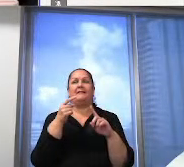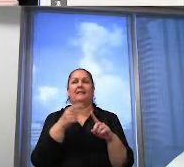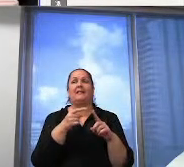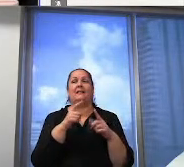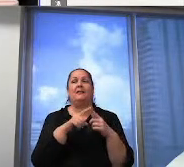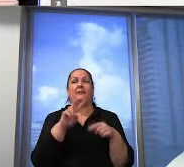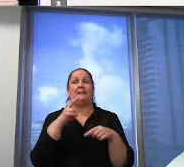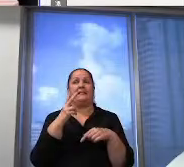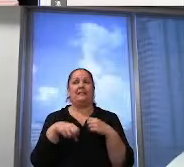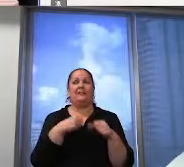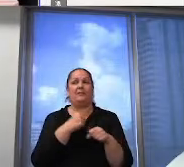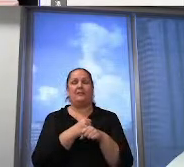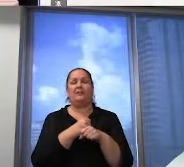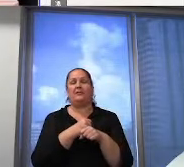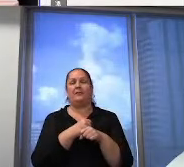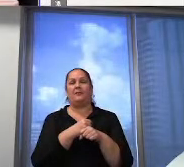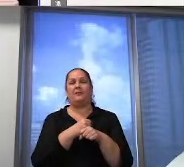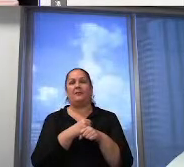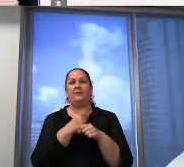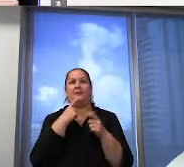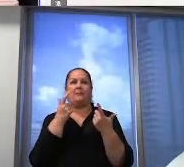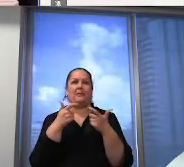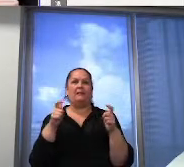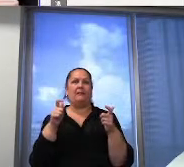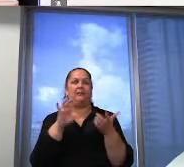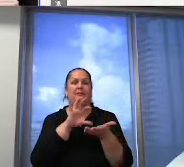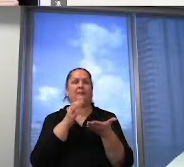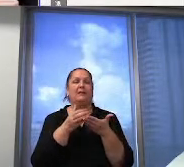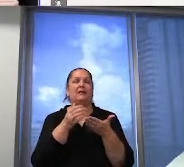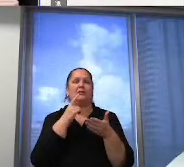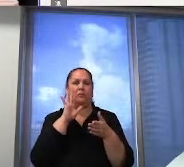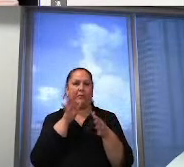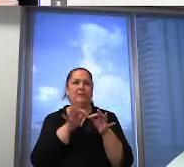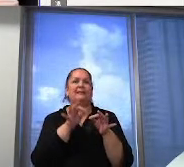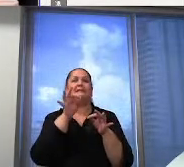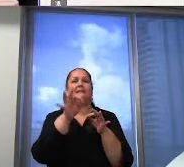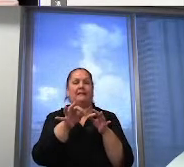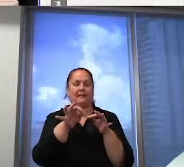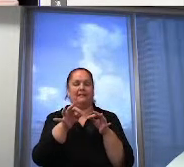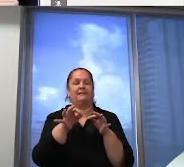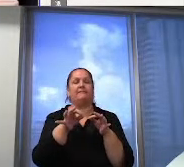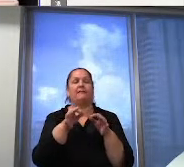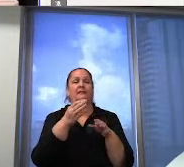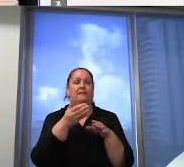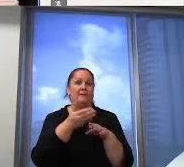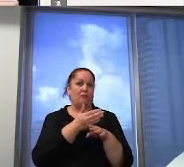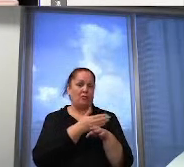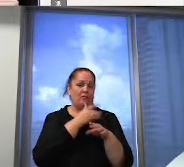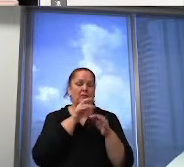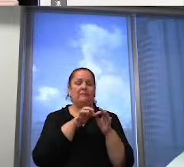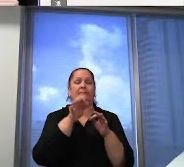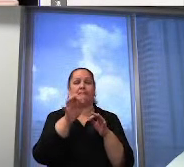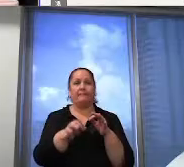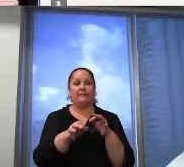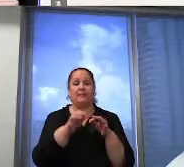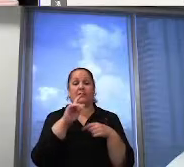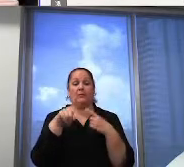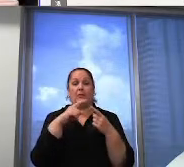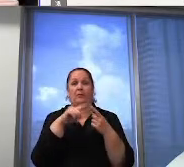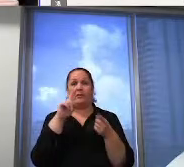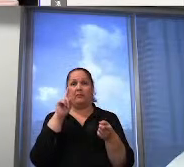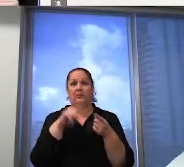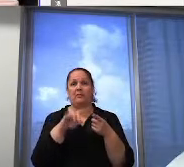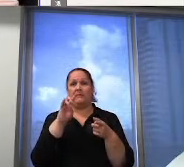reliability, because in the second year we will go up to the larger amount, so it will delay that progress. What we will do when